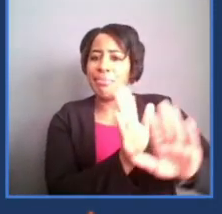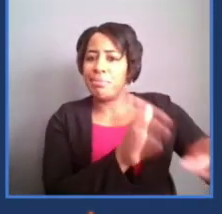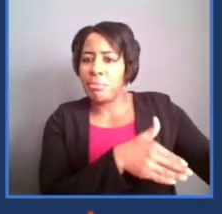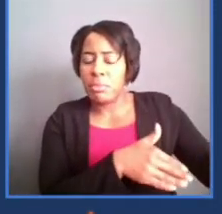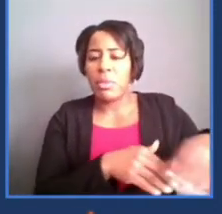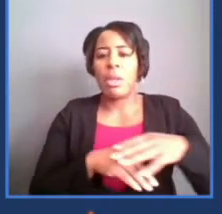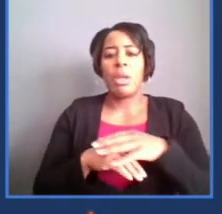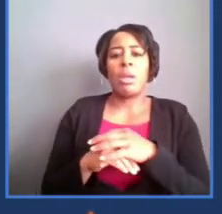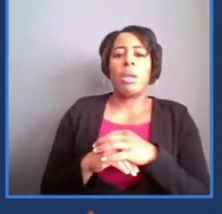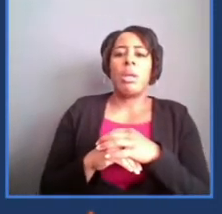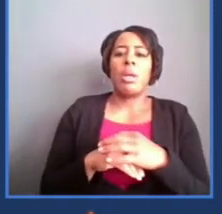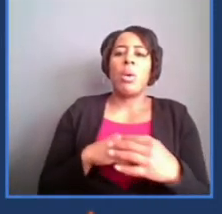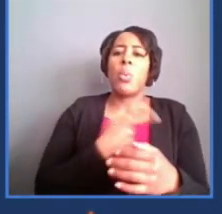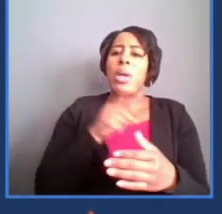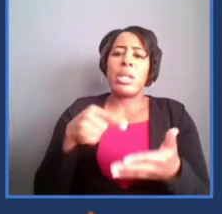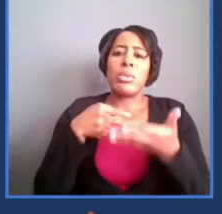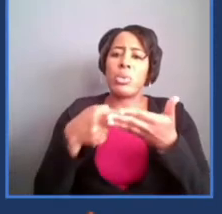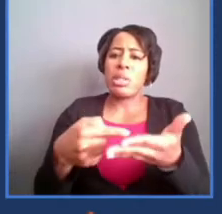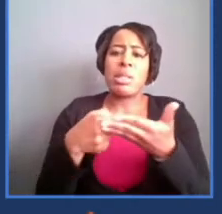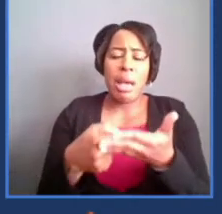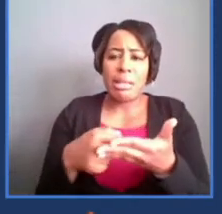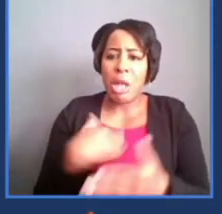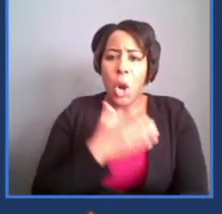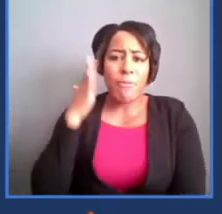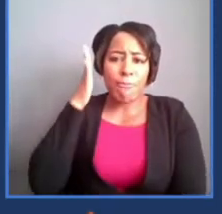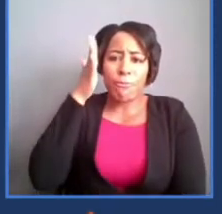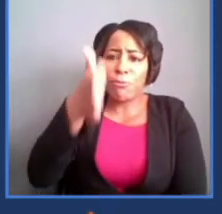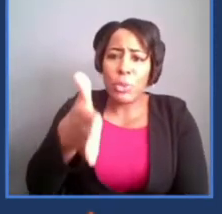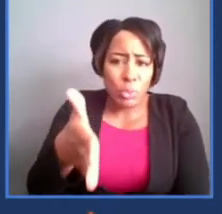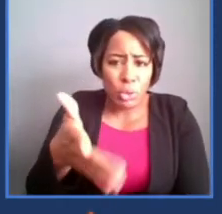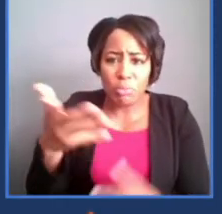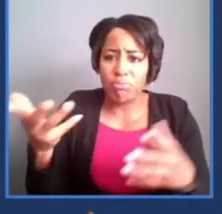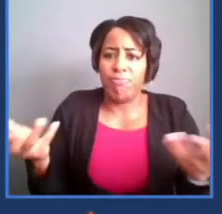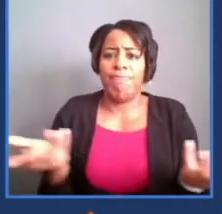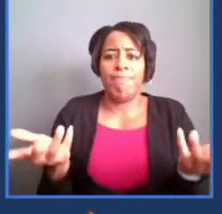Like where we go from here as a people.